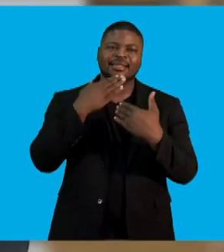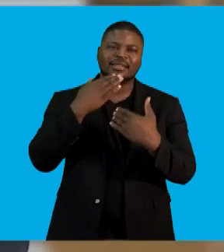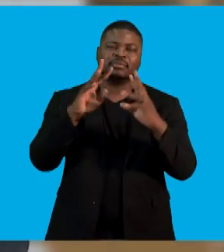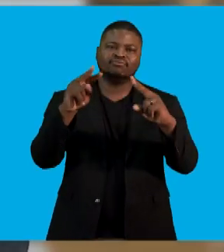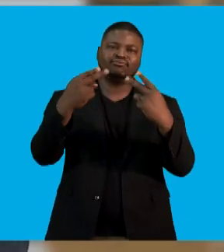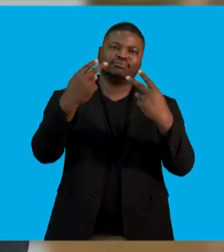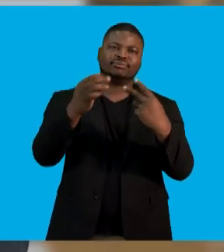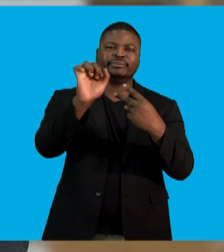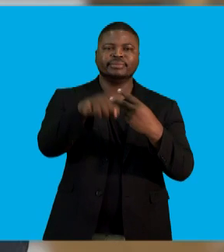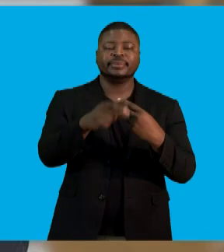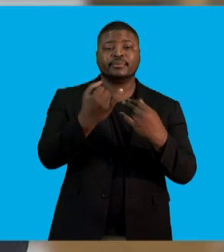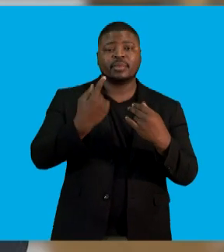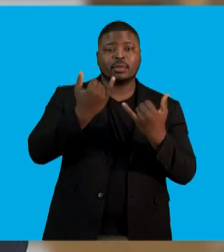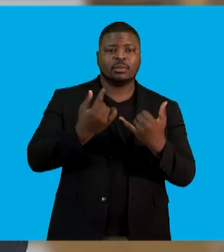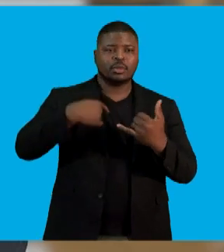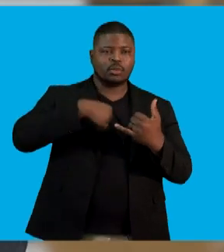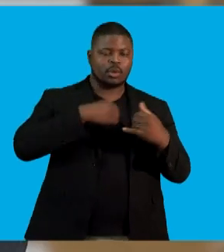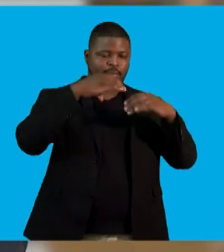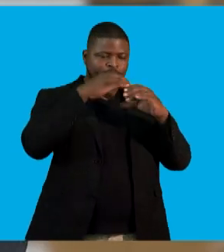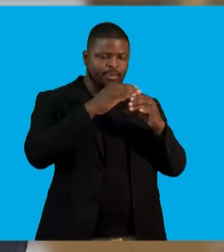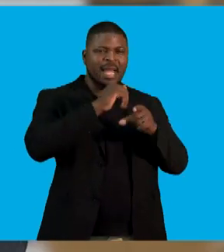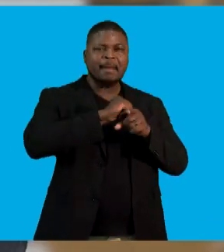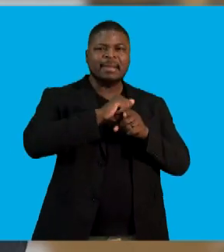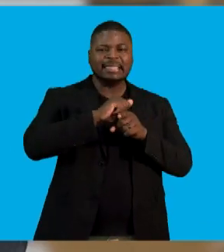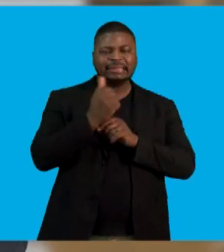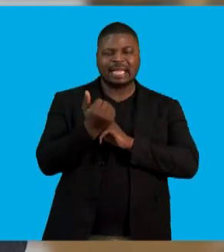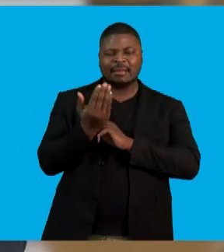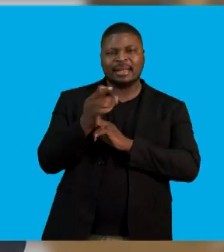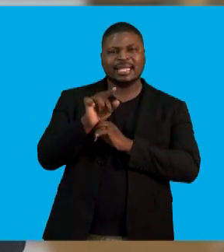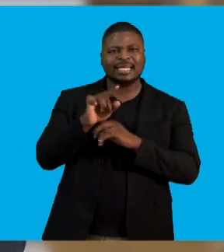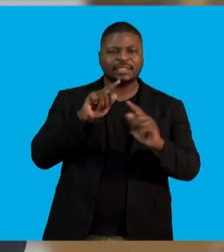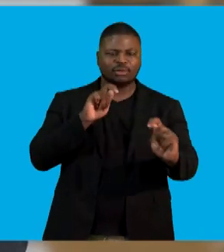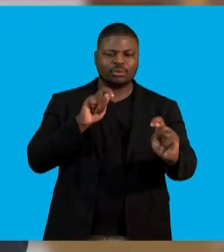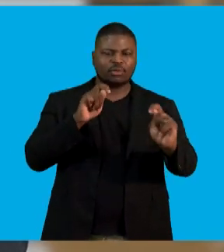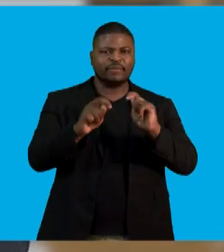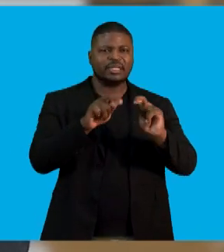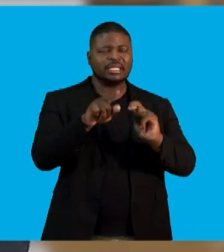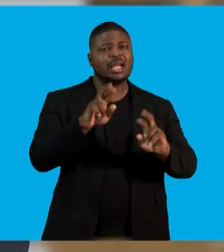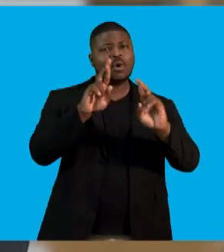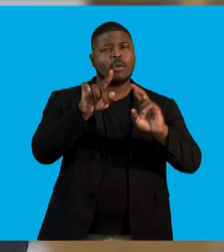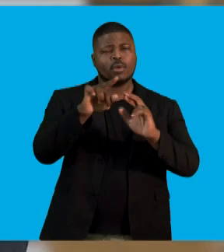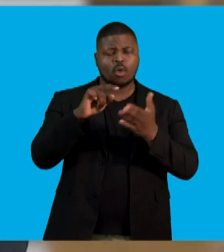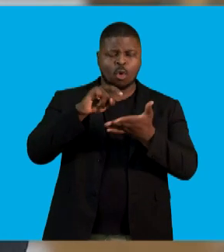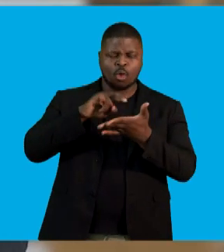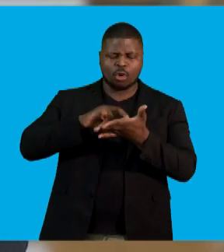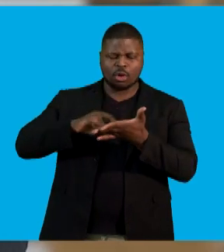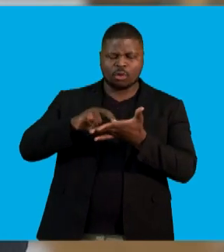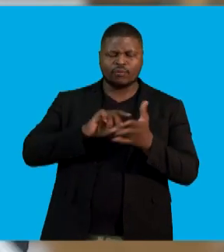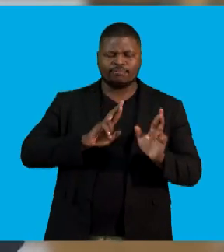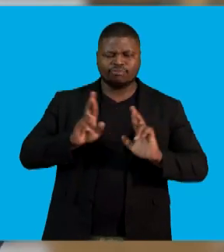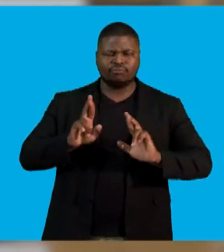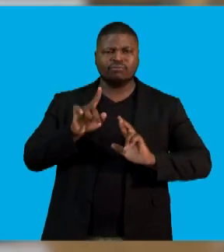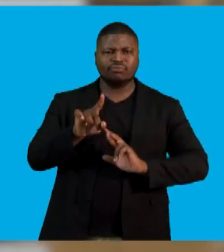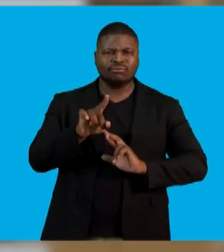Guys, thank you for tuning in. Today we are focusing on the practice and application sections of conversion. I hope you have your